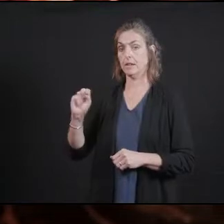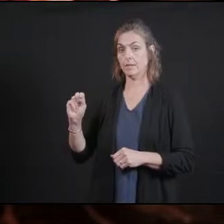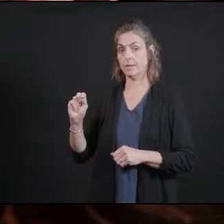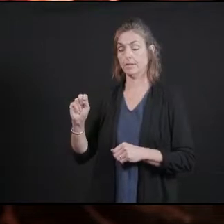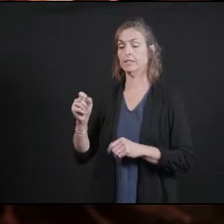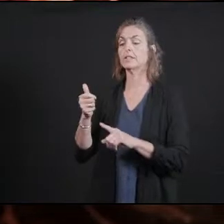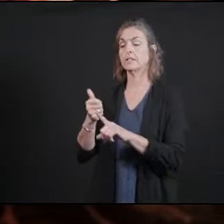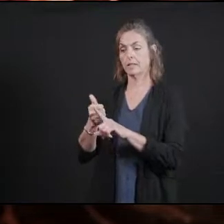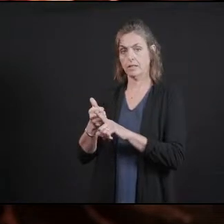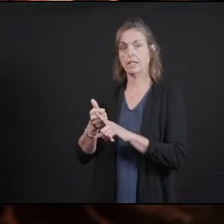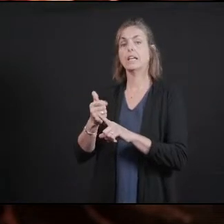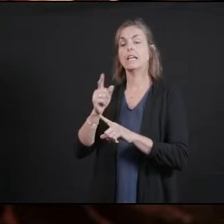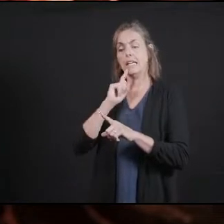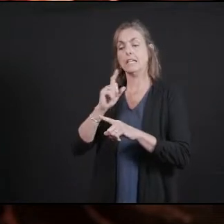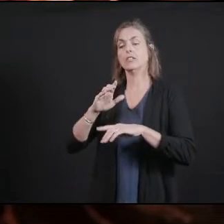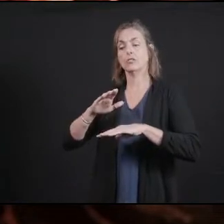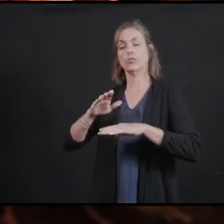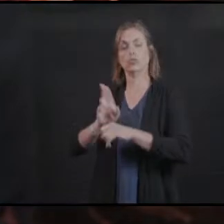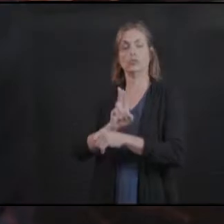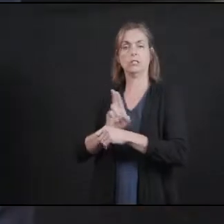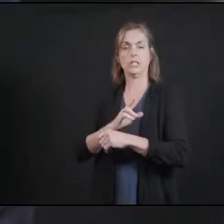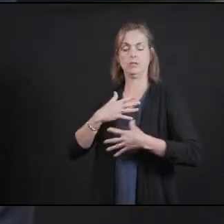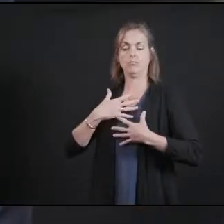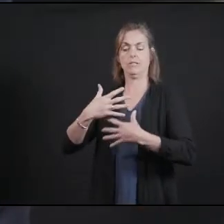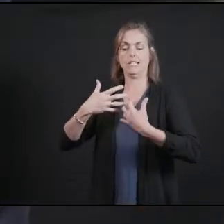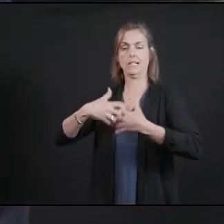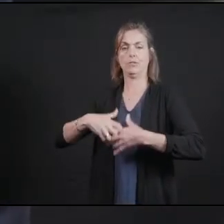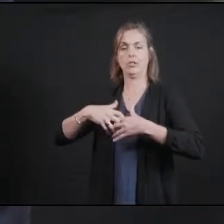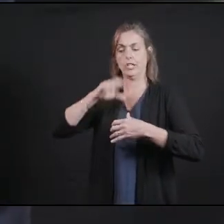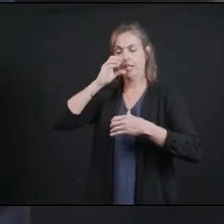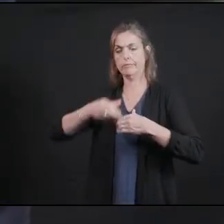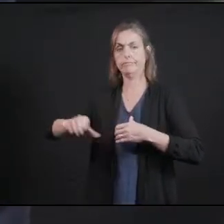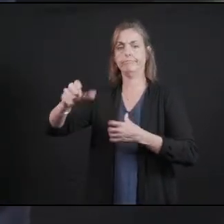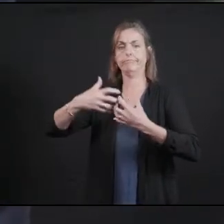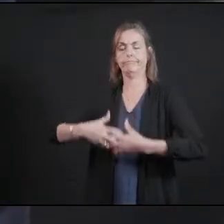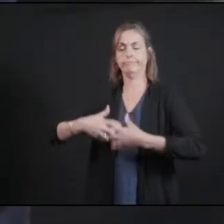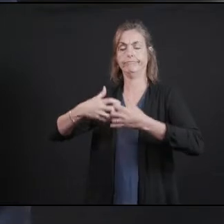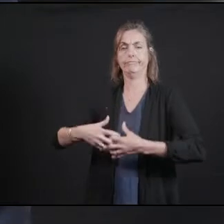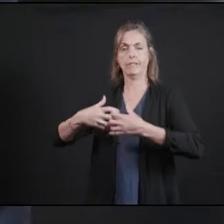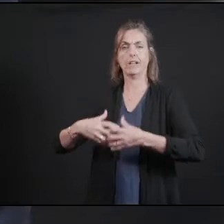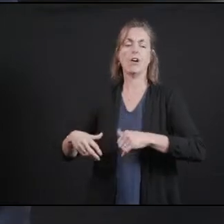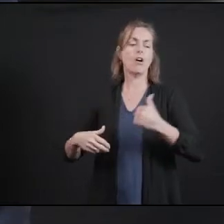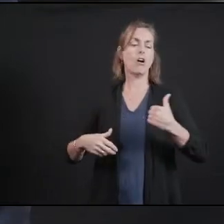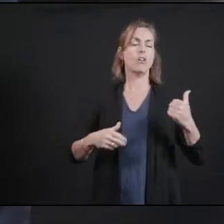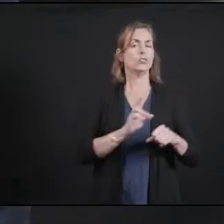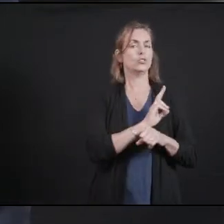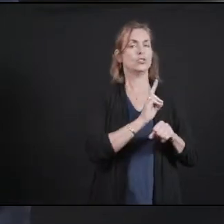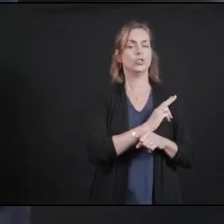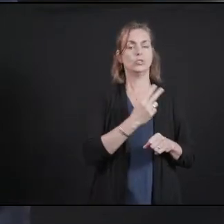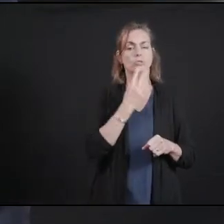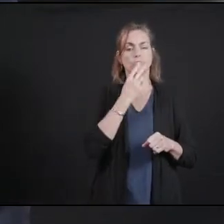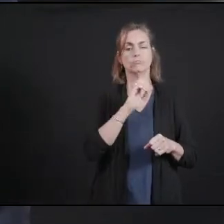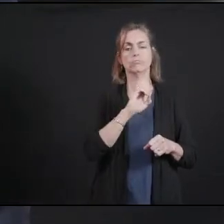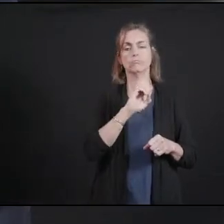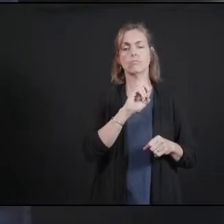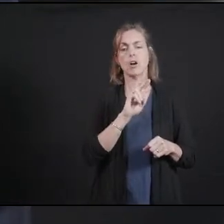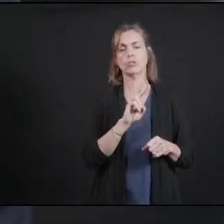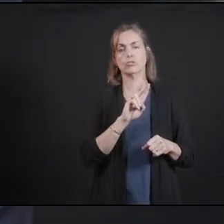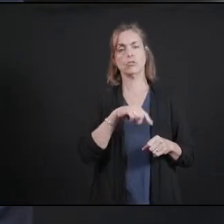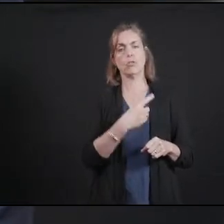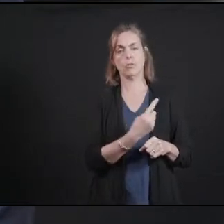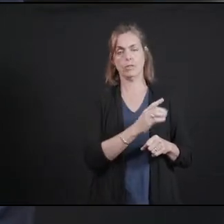is currently on a ventilator. All the others just have oxygen. I would like to remind all of you that if